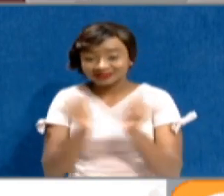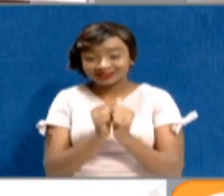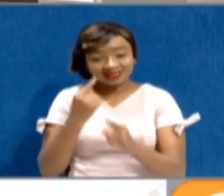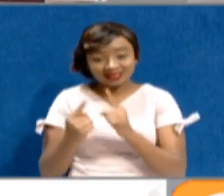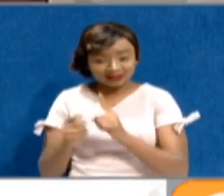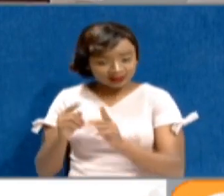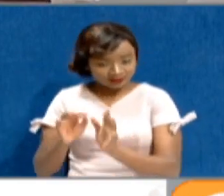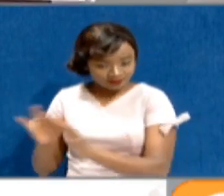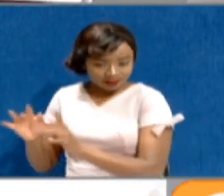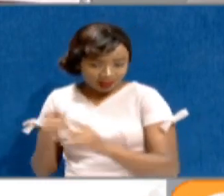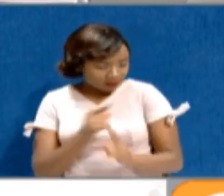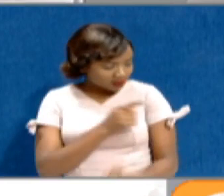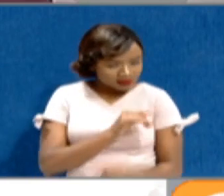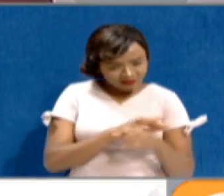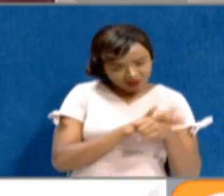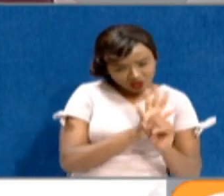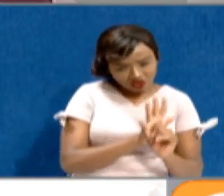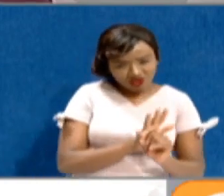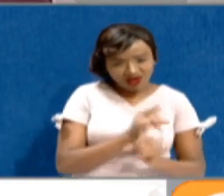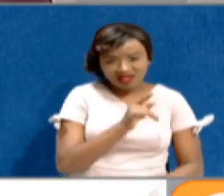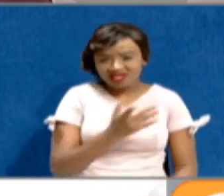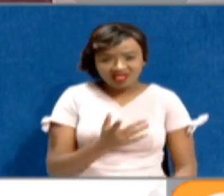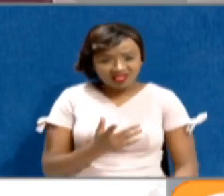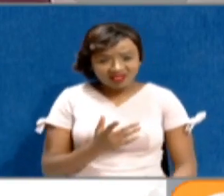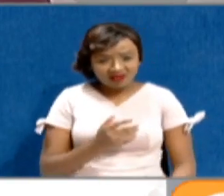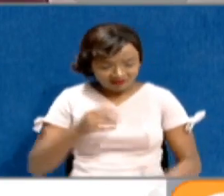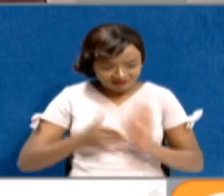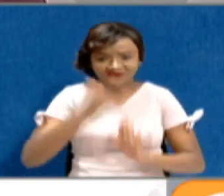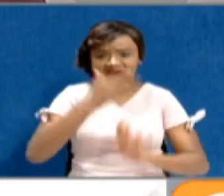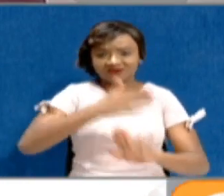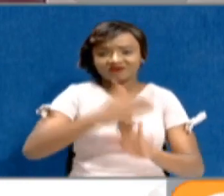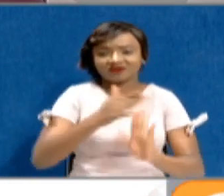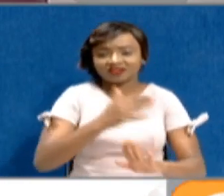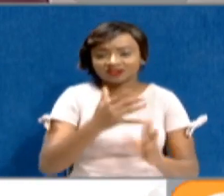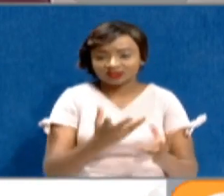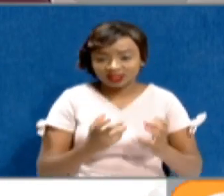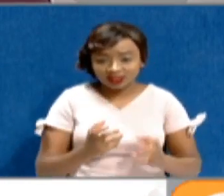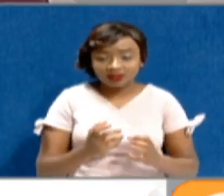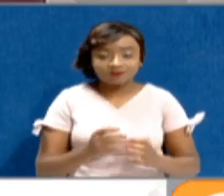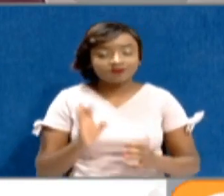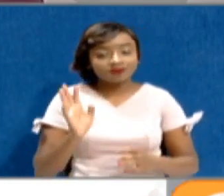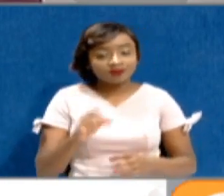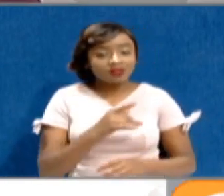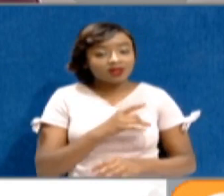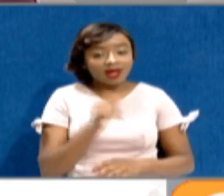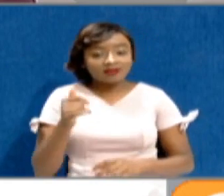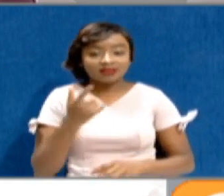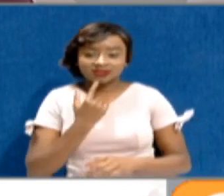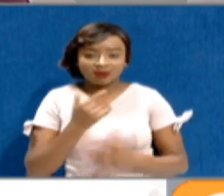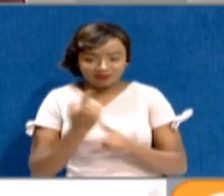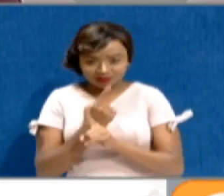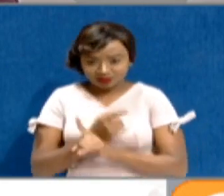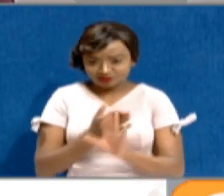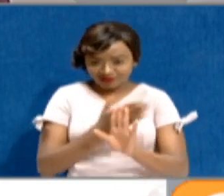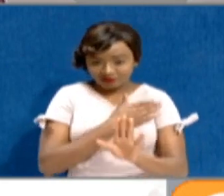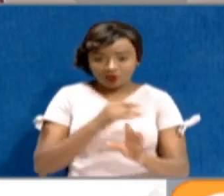come with the COVID-19 vaccine, there seems to be an accelerated process? Well, this is what top scientists are telling me. There was already a platform and some